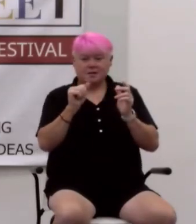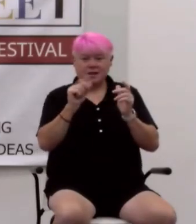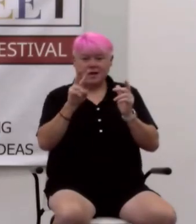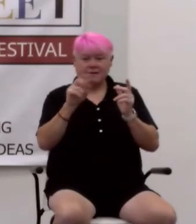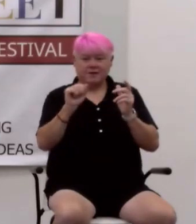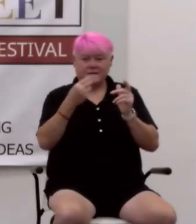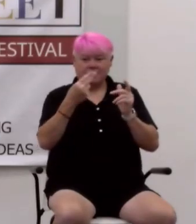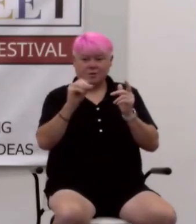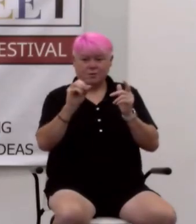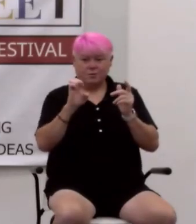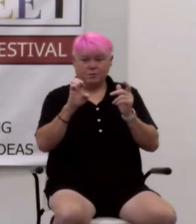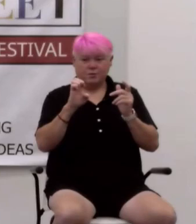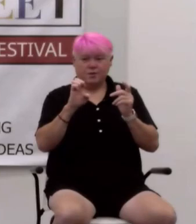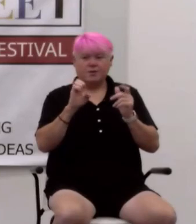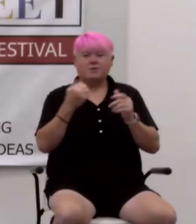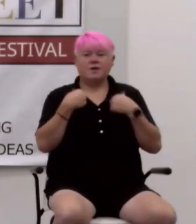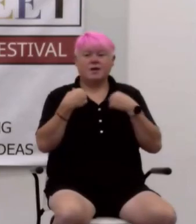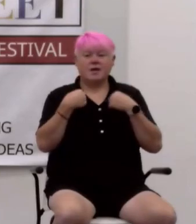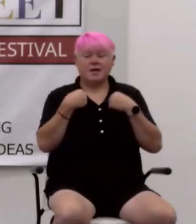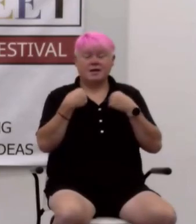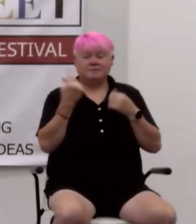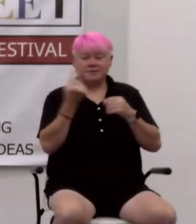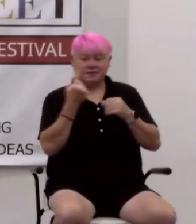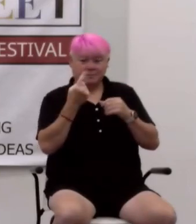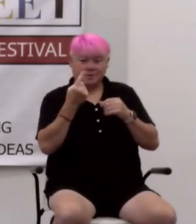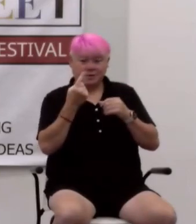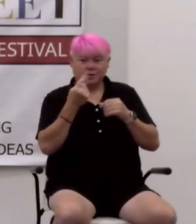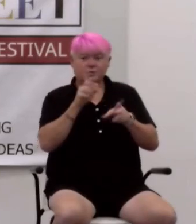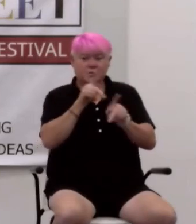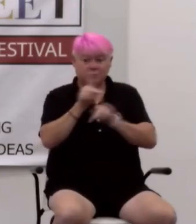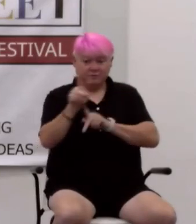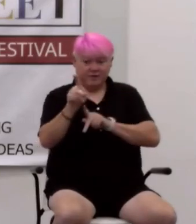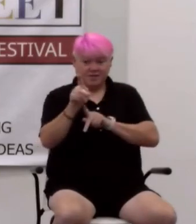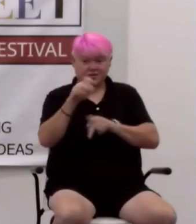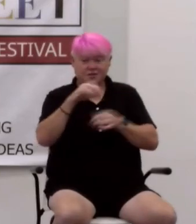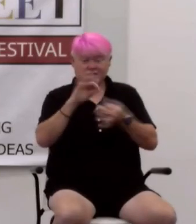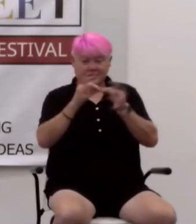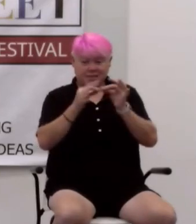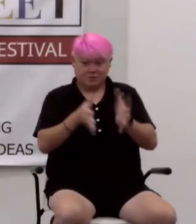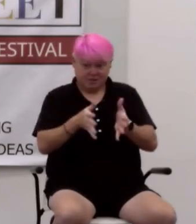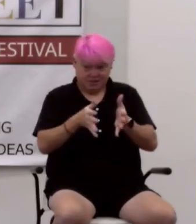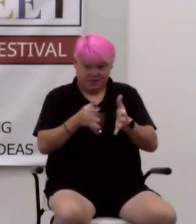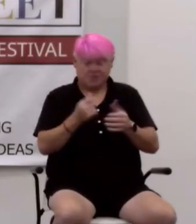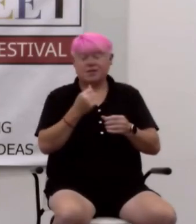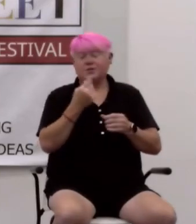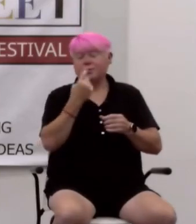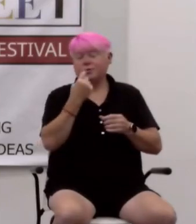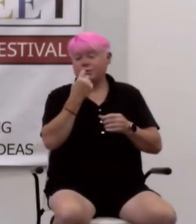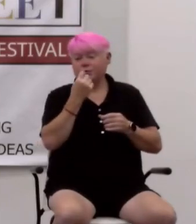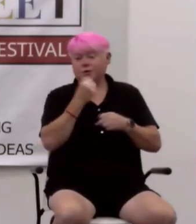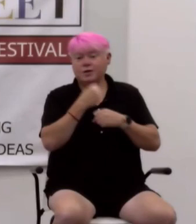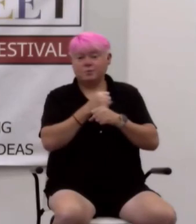So to have someone who is an expert at translation, who is willing to work with someone like me,